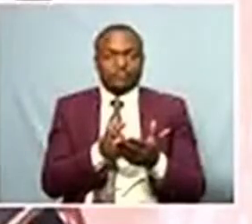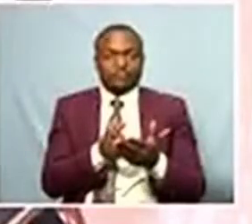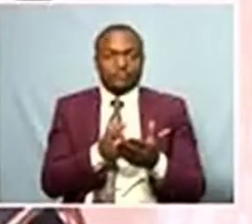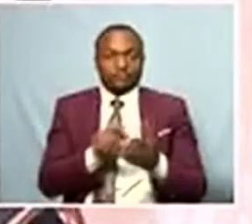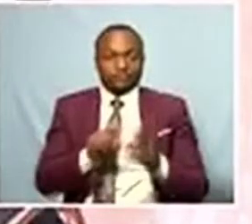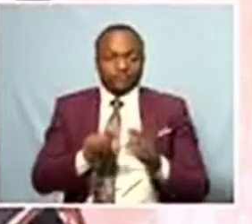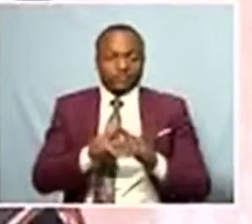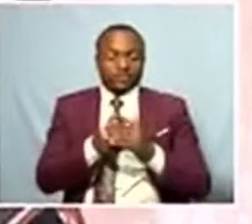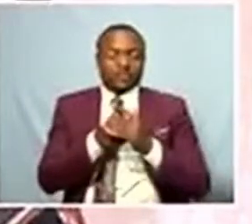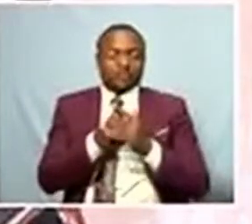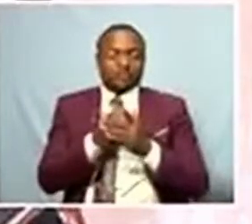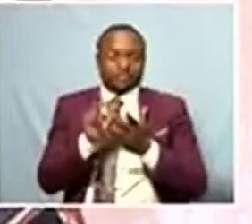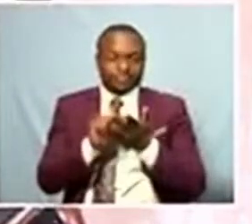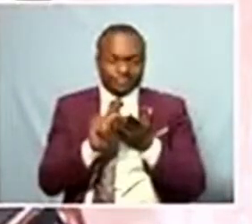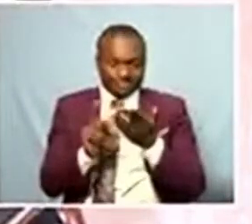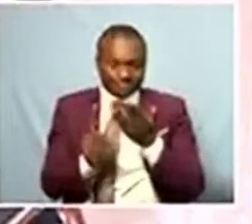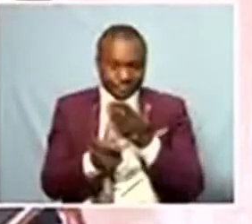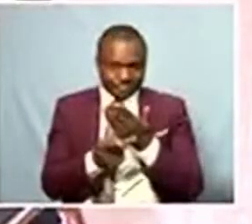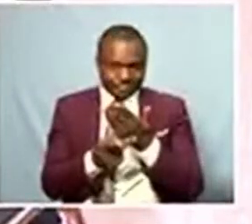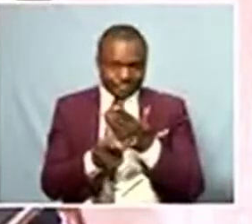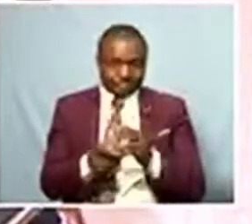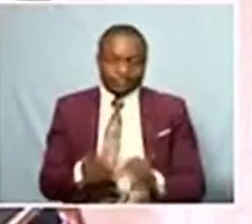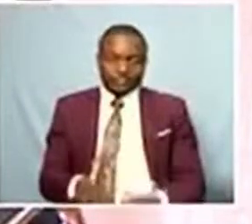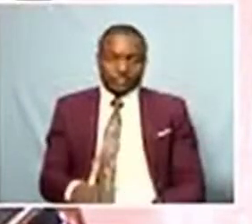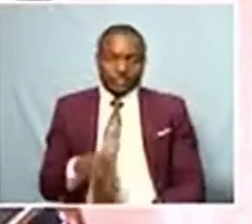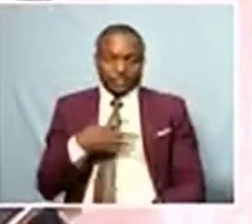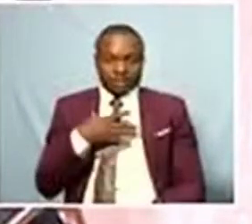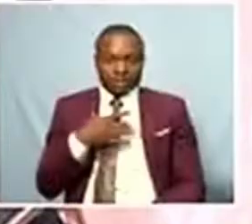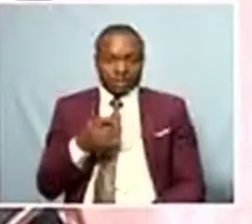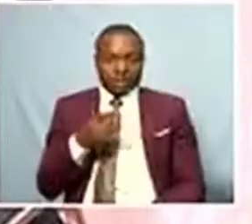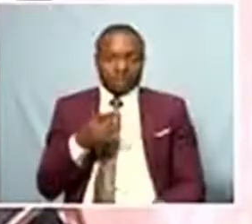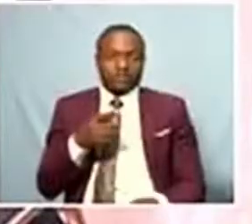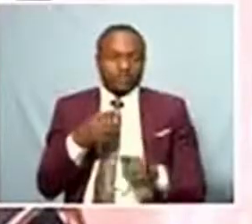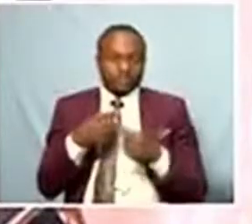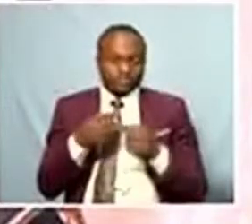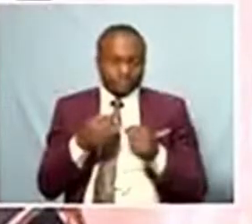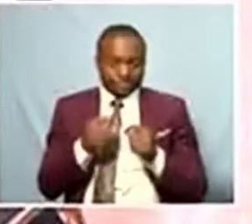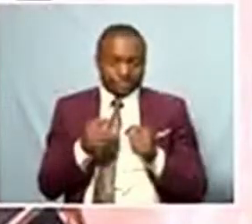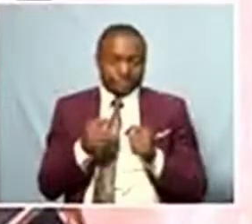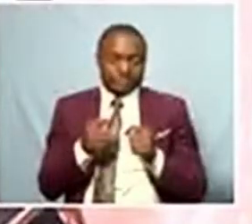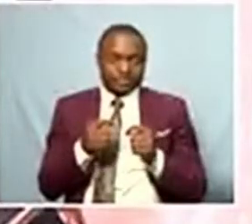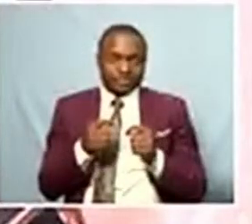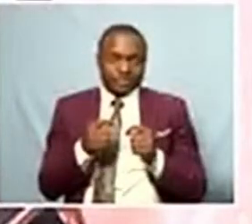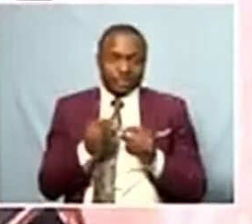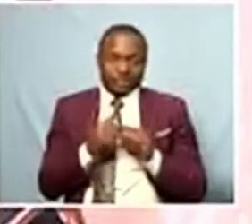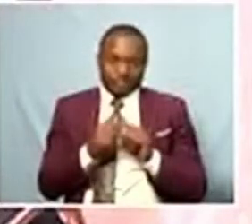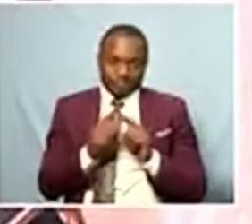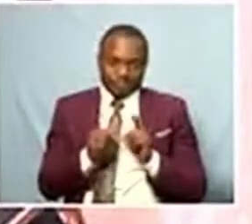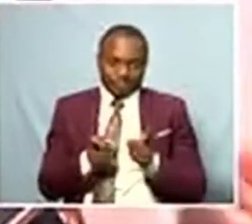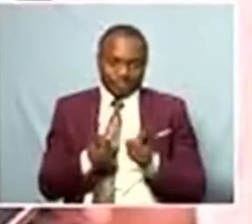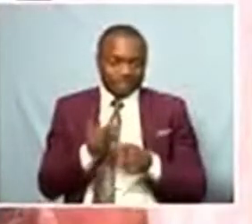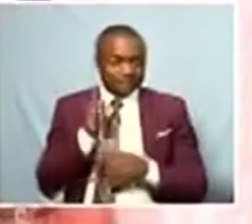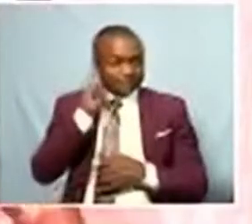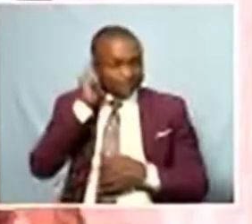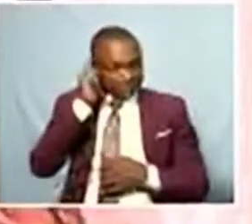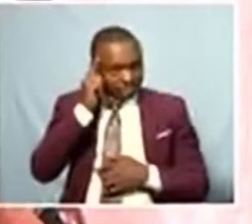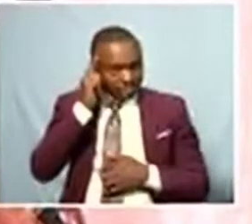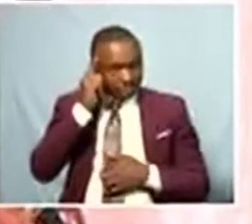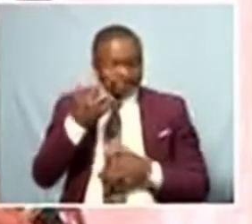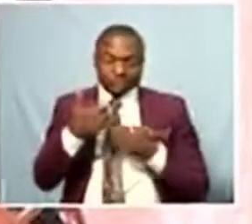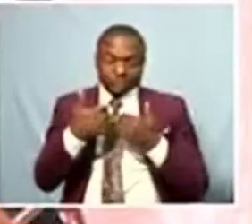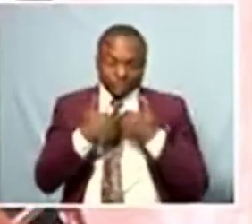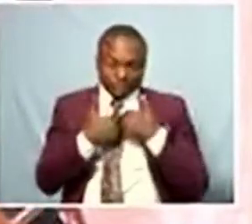or program, and therefore it's like a trial basis. But I think where we have